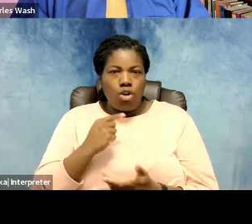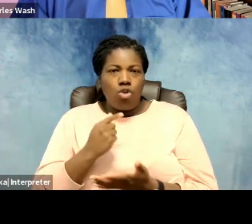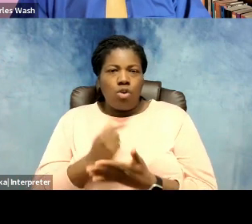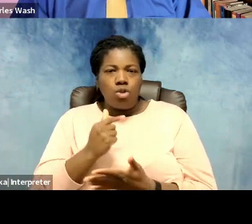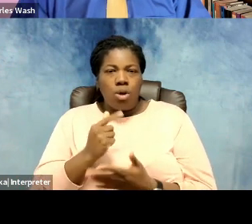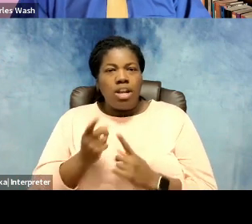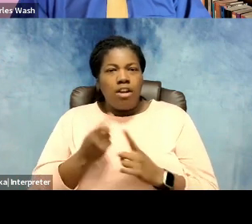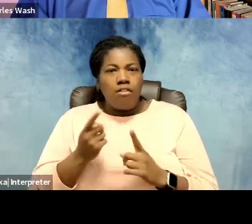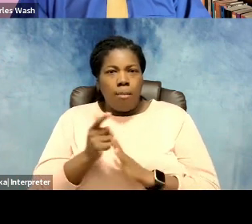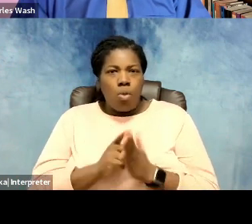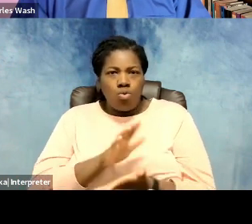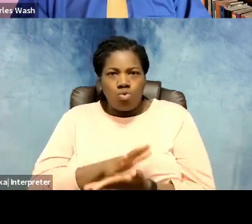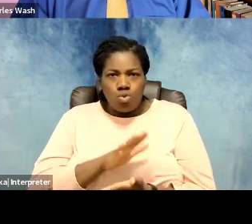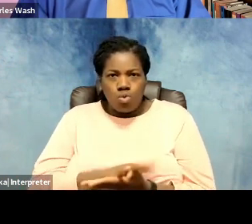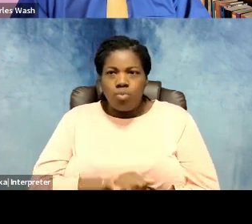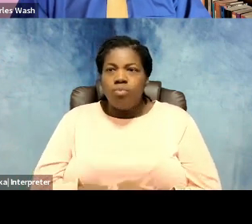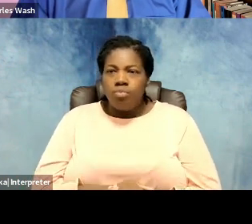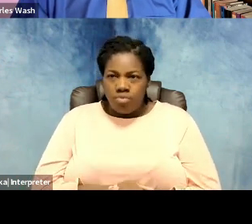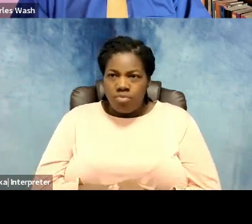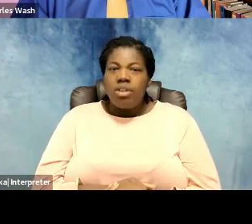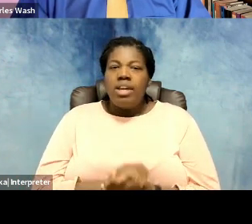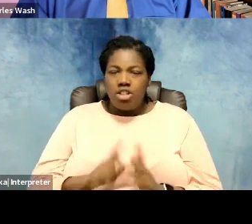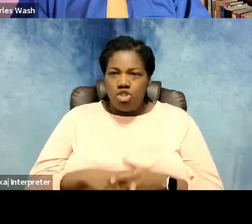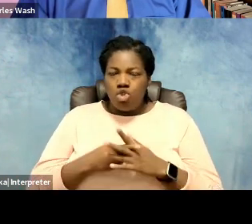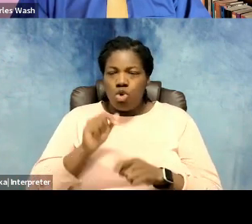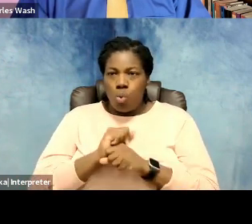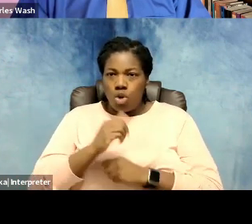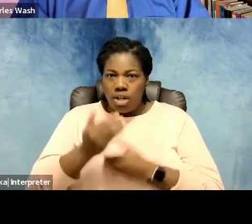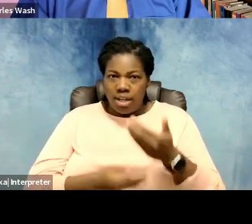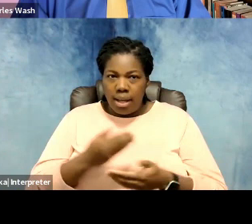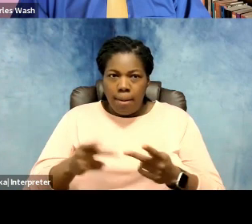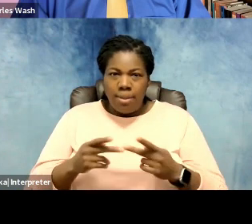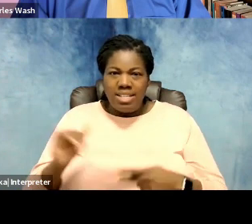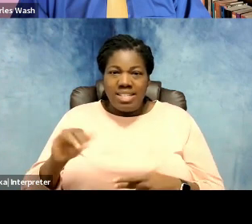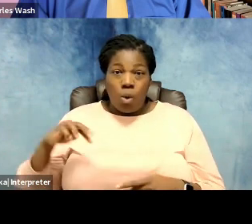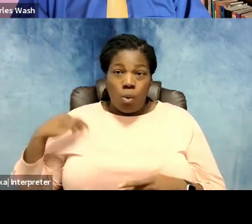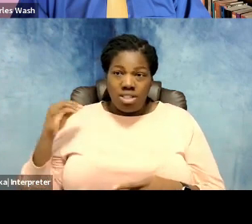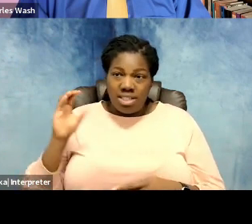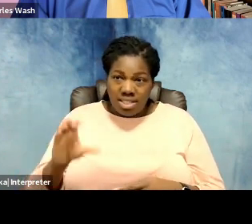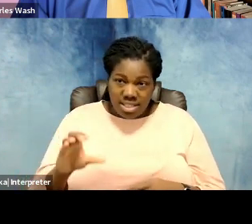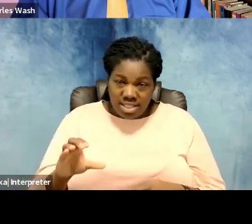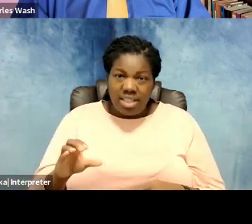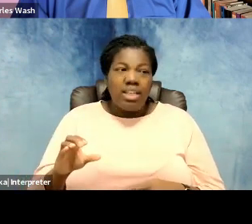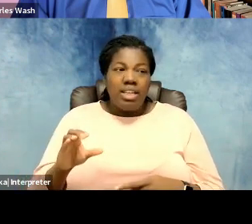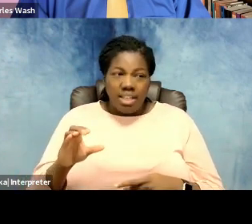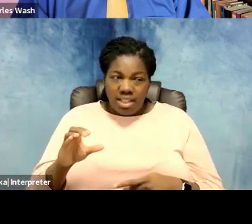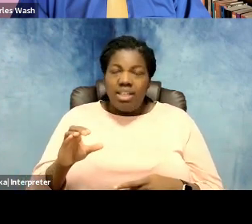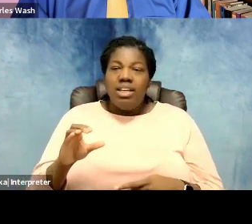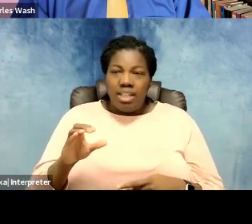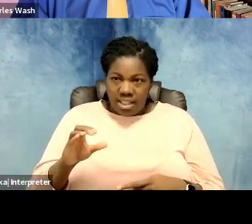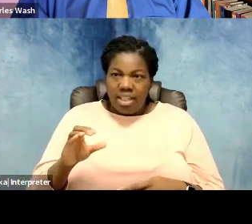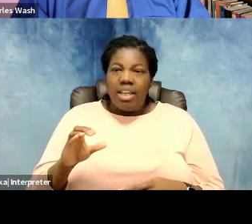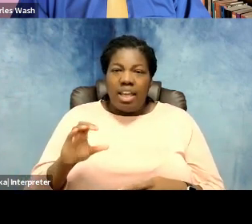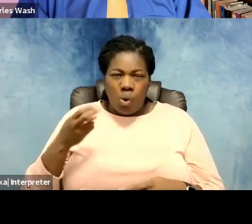from law school, going into the field. And working in places like Washington, D.C. and across the great state